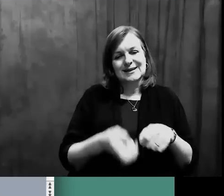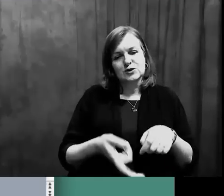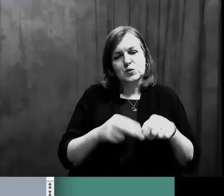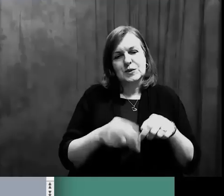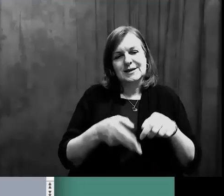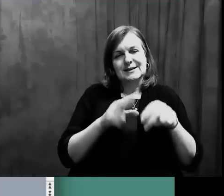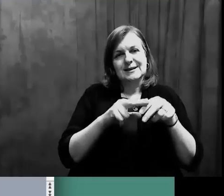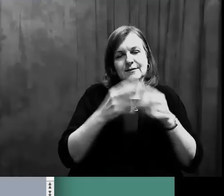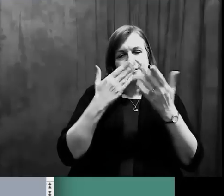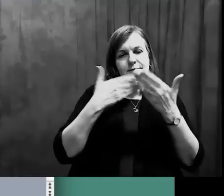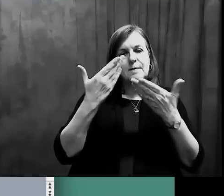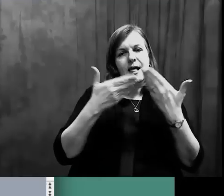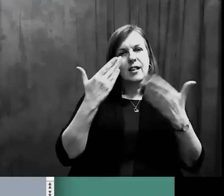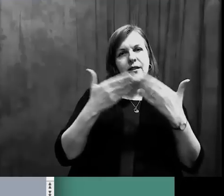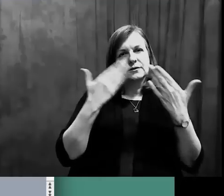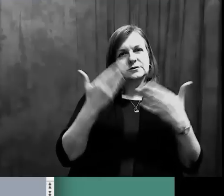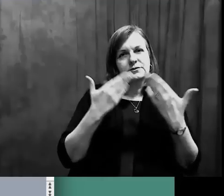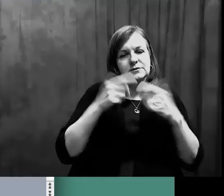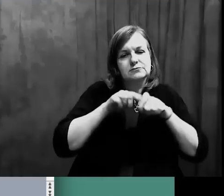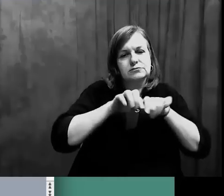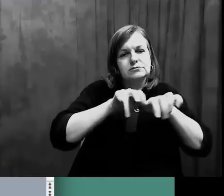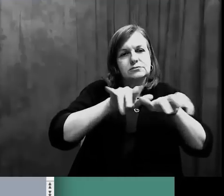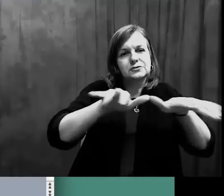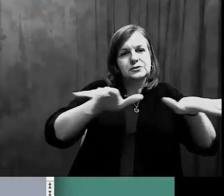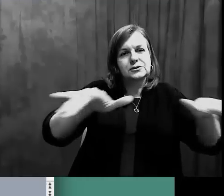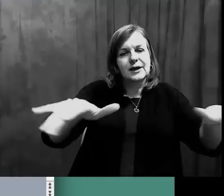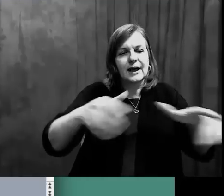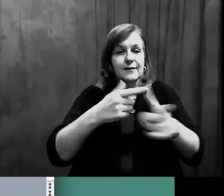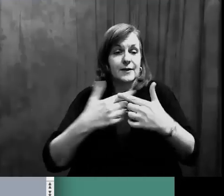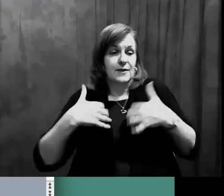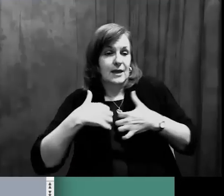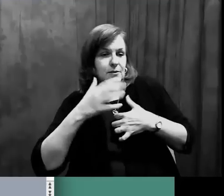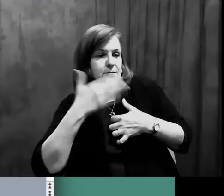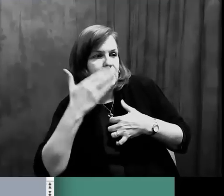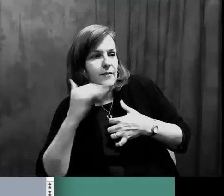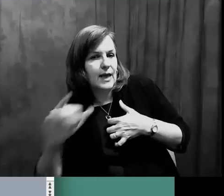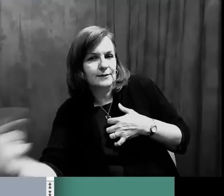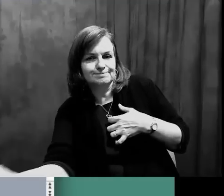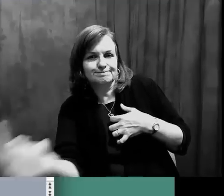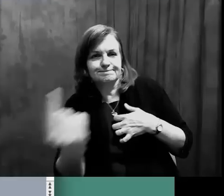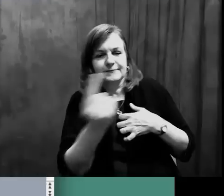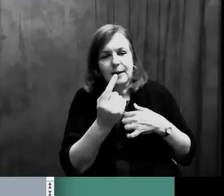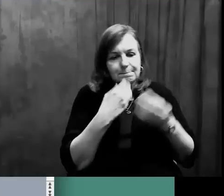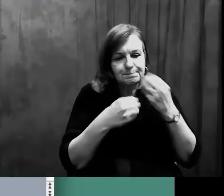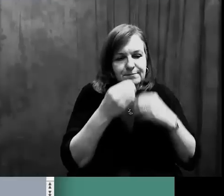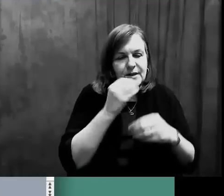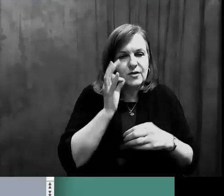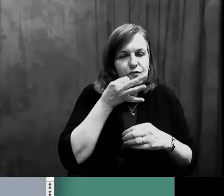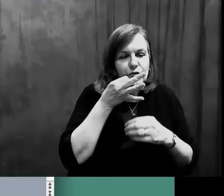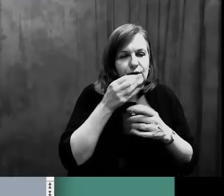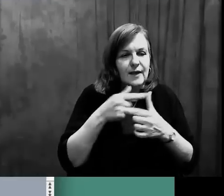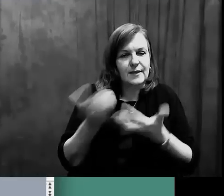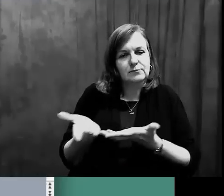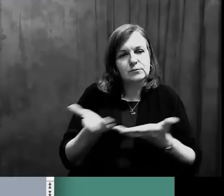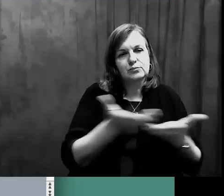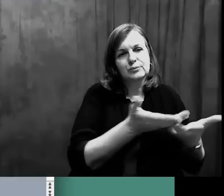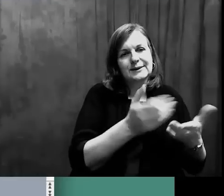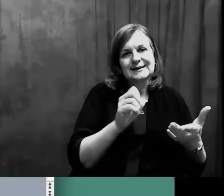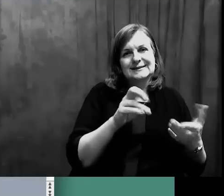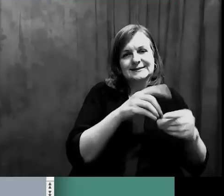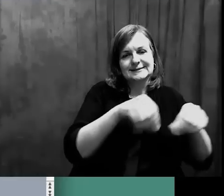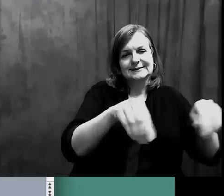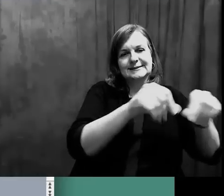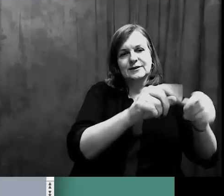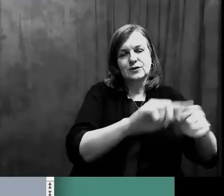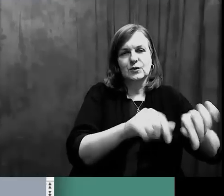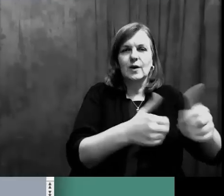You need to produce that high level of sweet and attractive aromas to bring in seed dispersers to eat